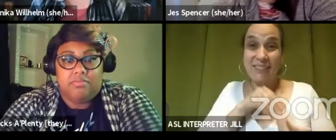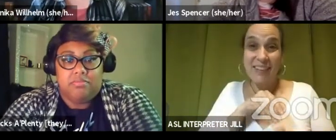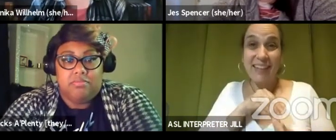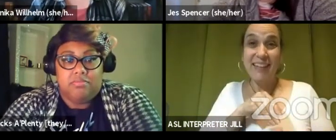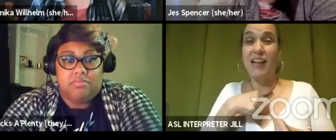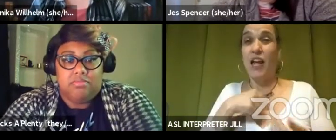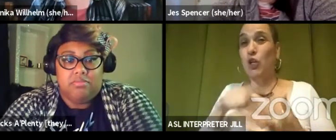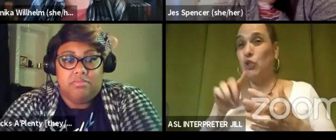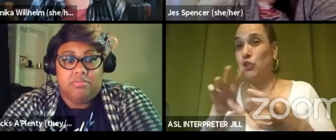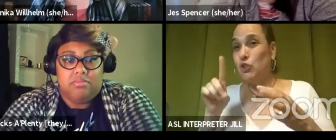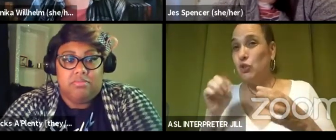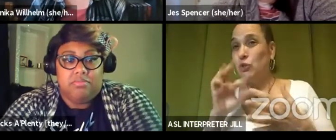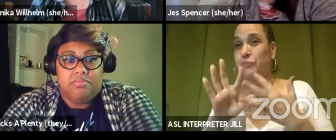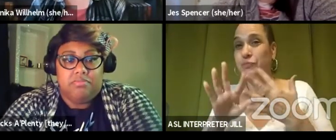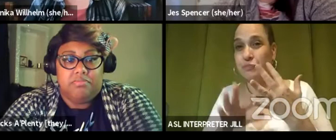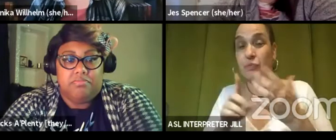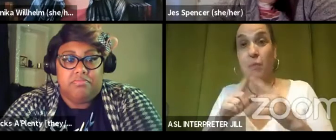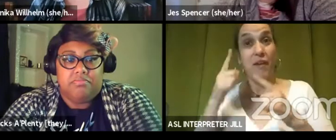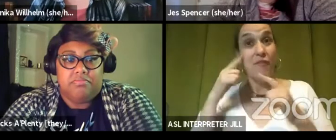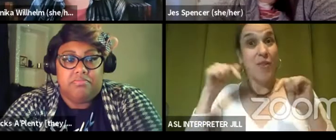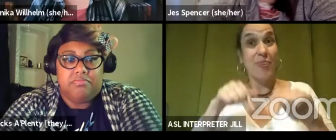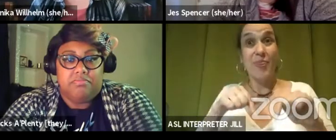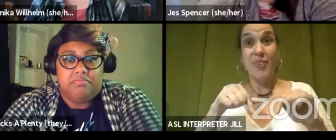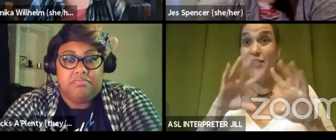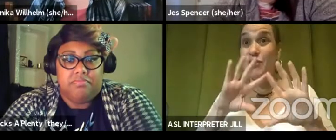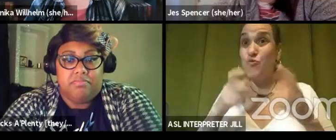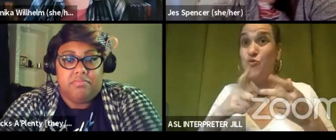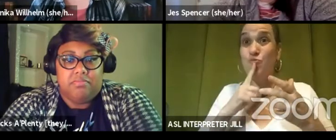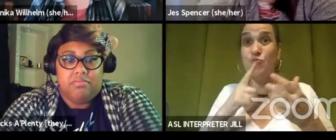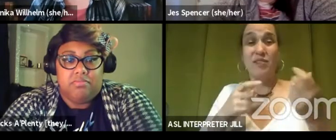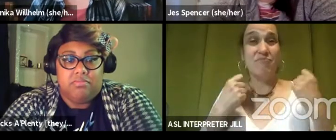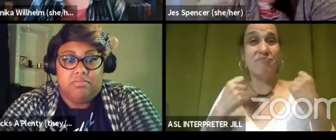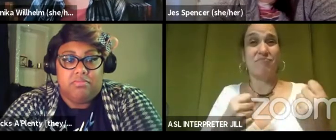But in this group that was so supportive,